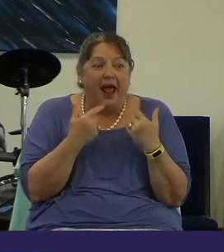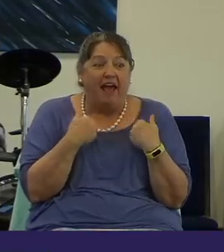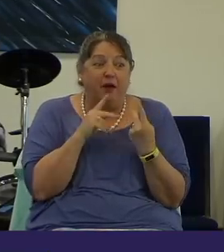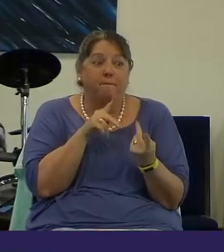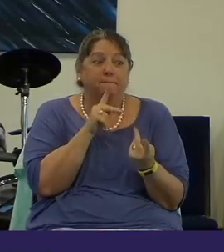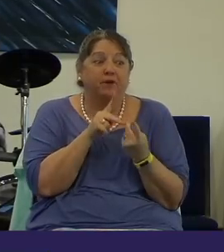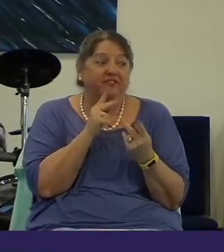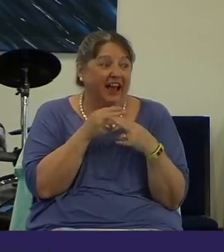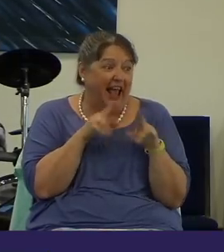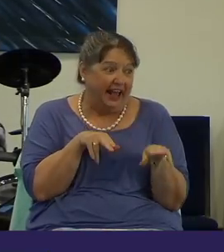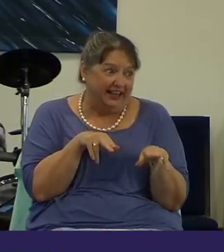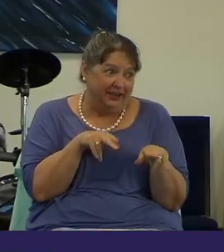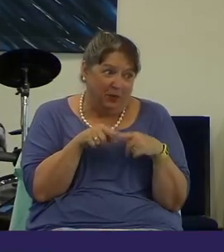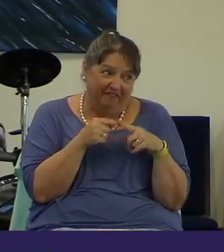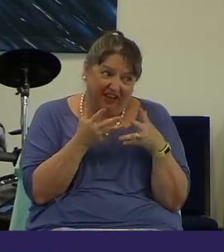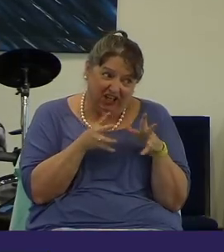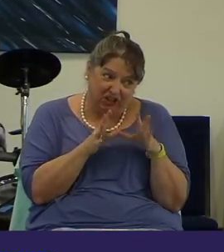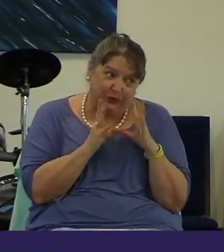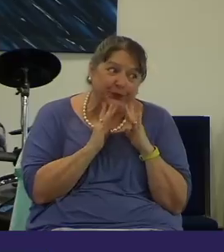done.